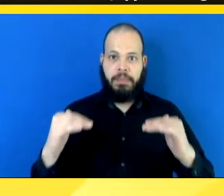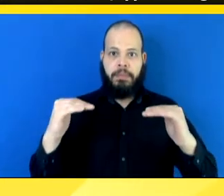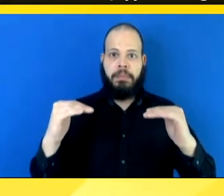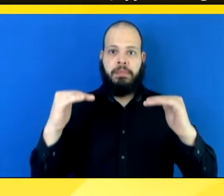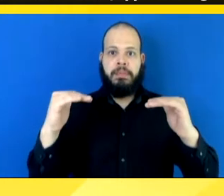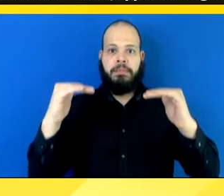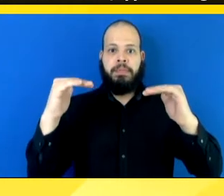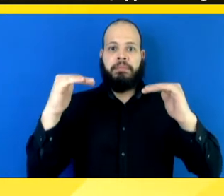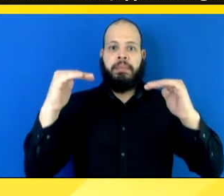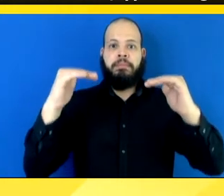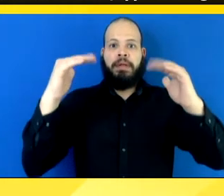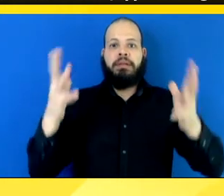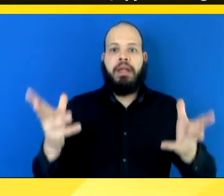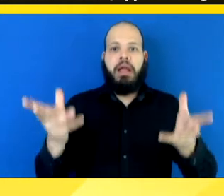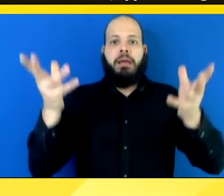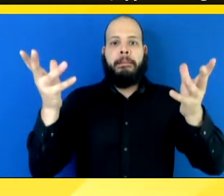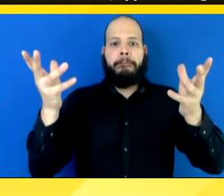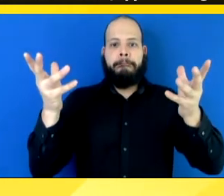Rights Director of the